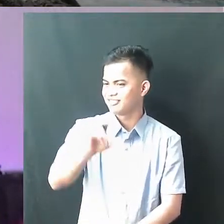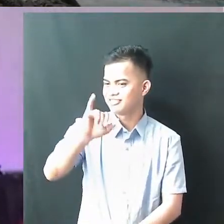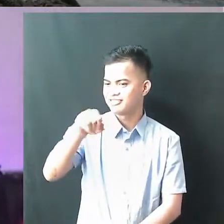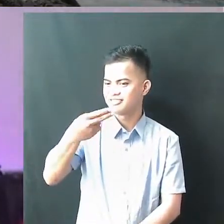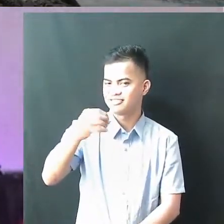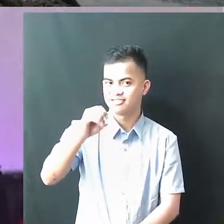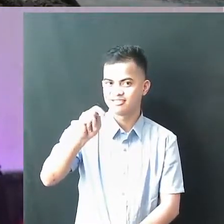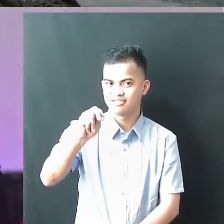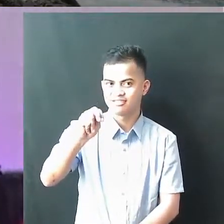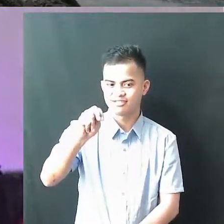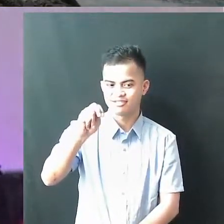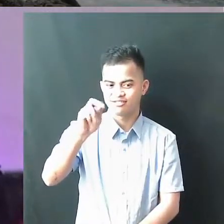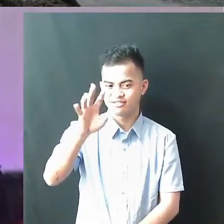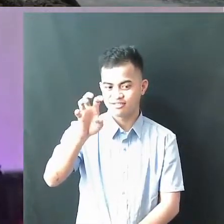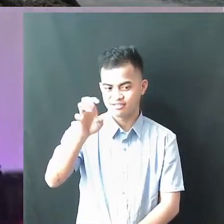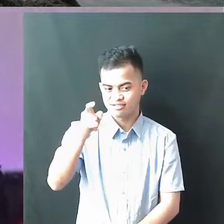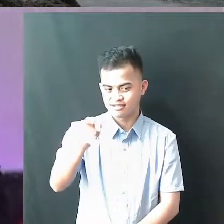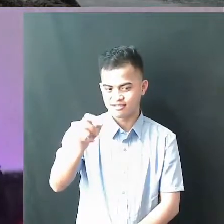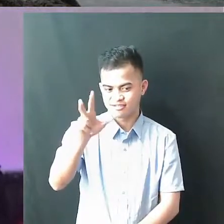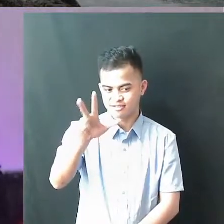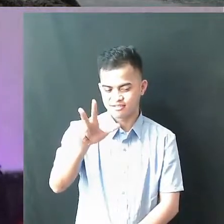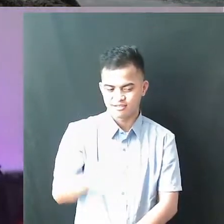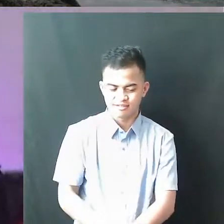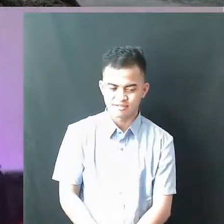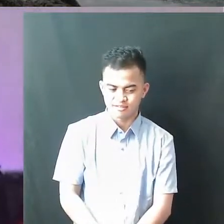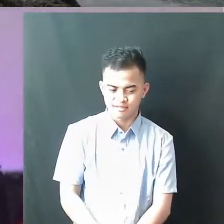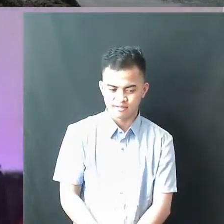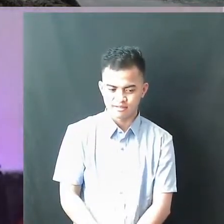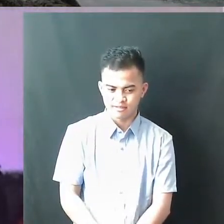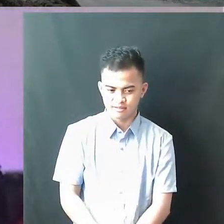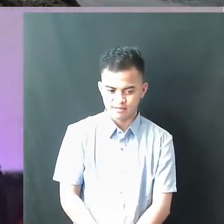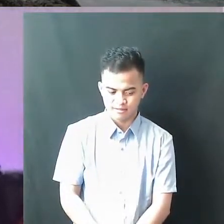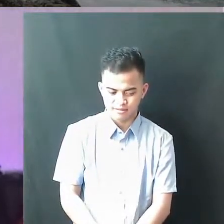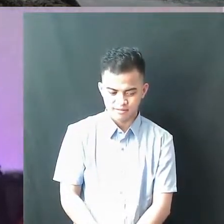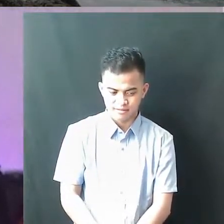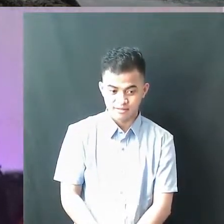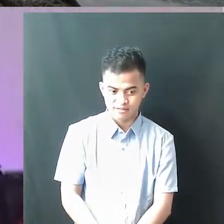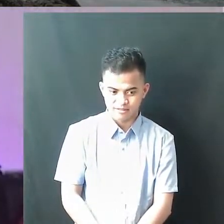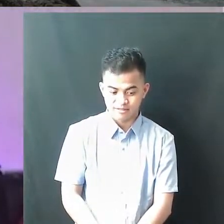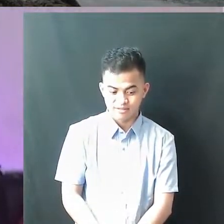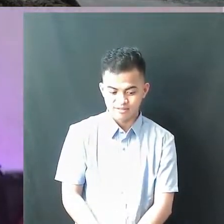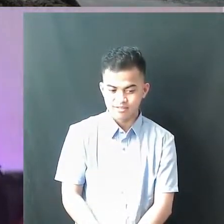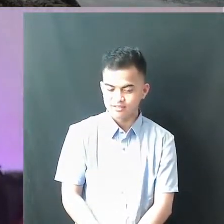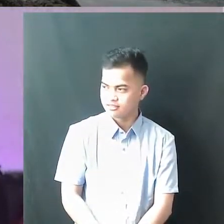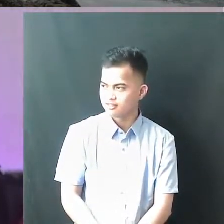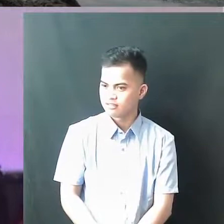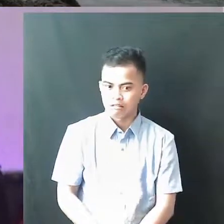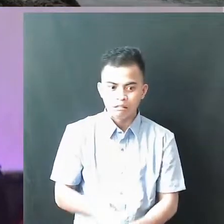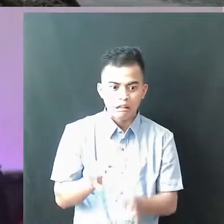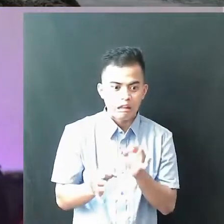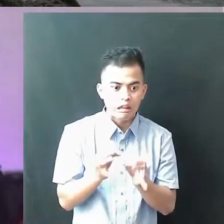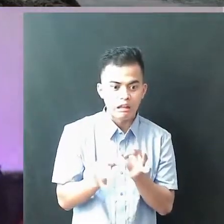And he reads, John 14, verse 3, and we read, in Cebuano, Ug con ako muadu